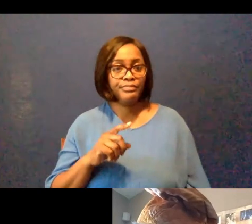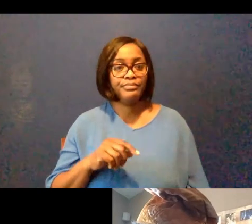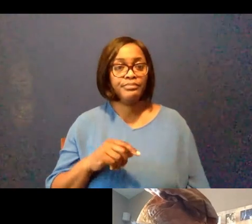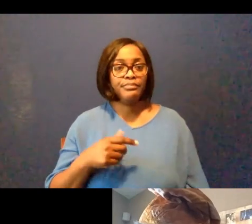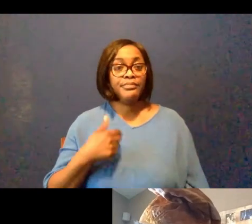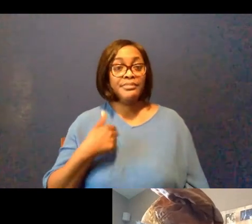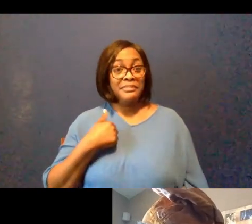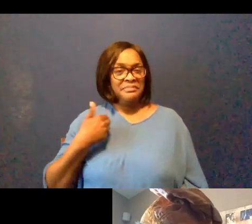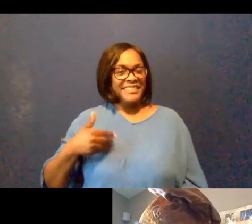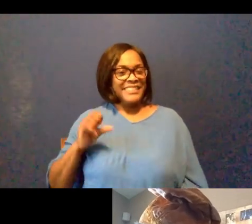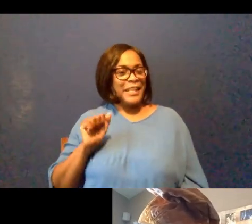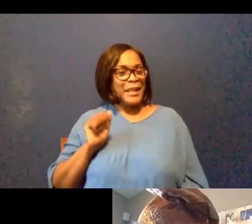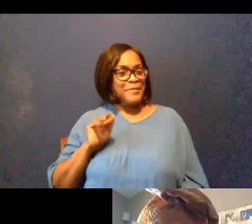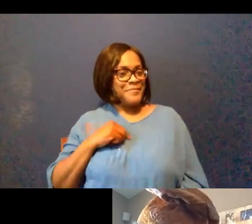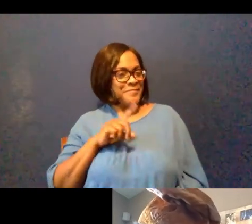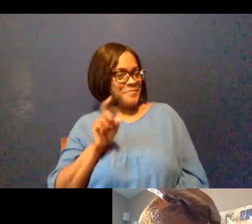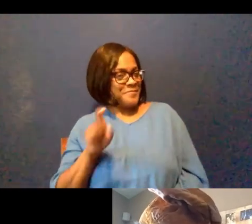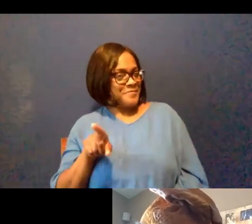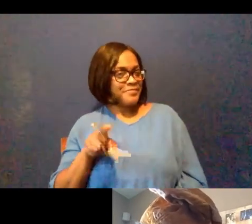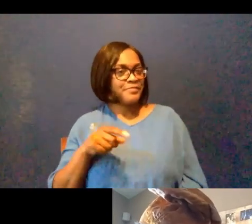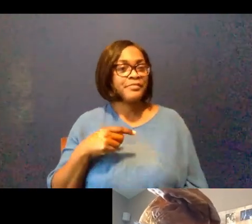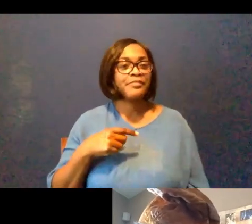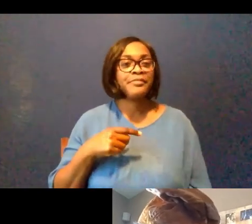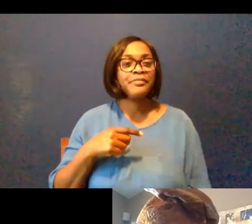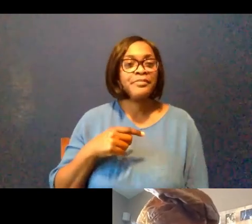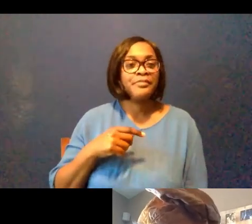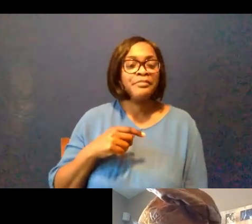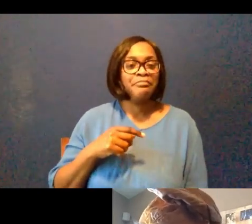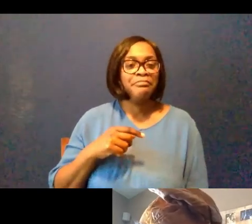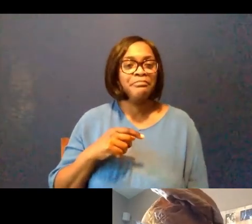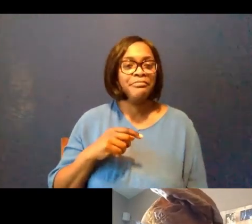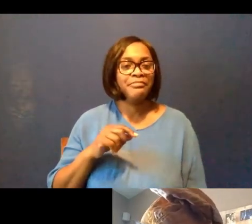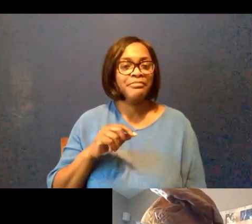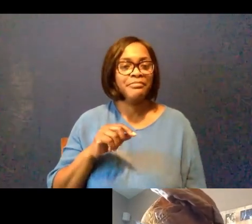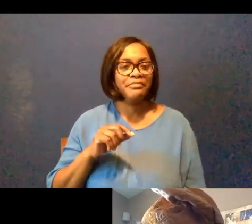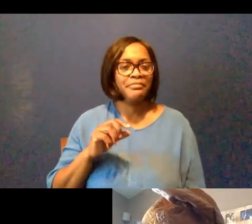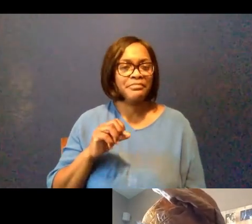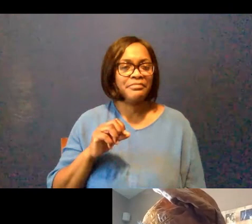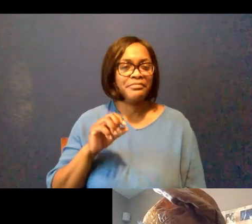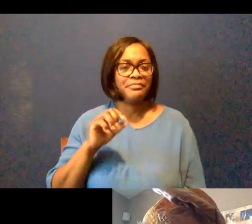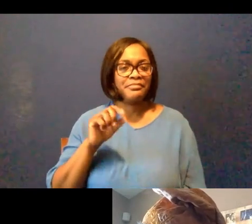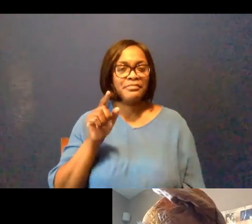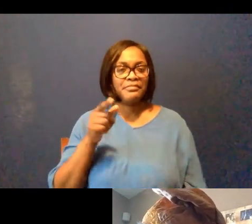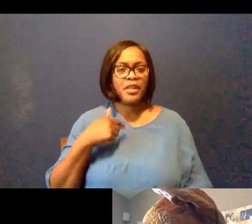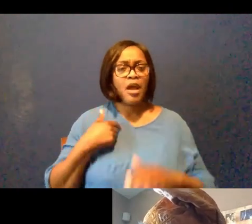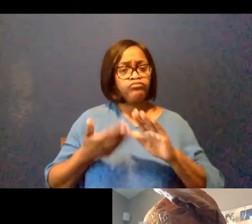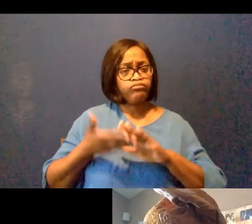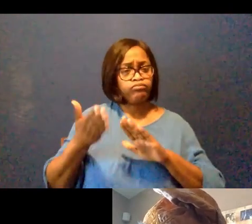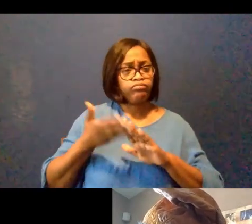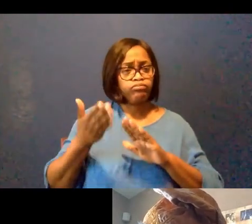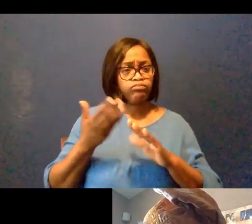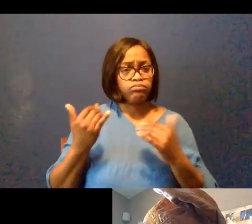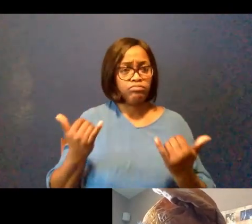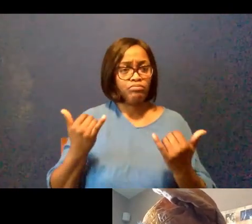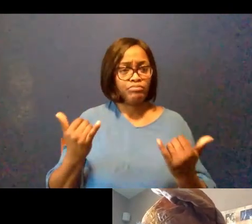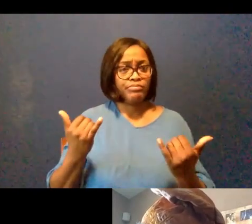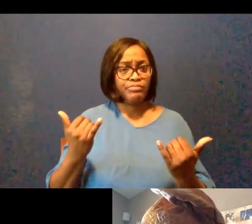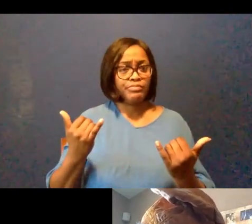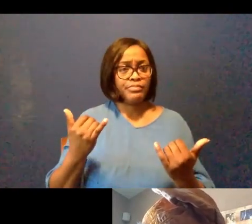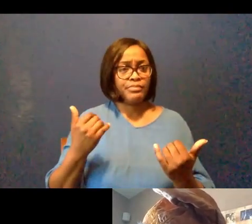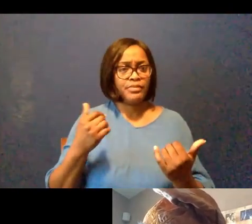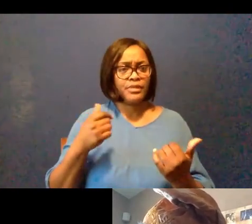Thank you for that. I think that was a great answer as well. We have another question from Hannah. And this is